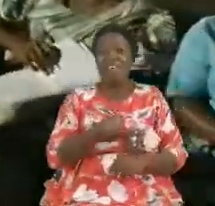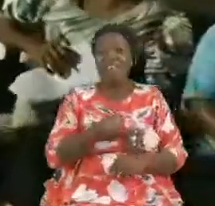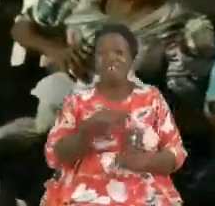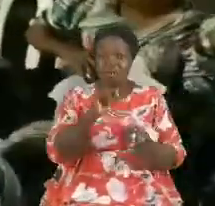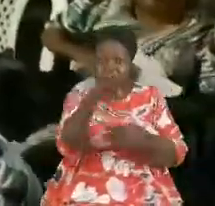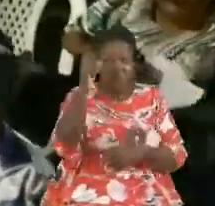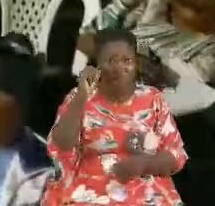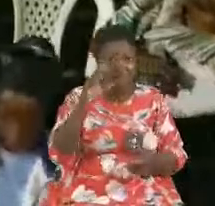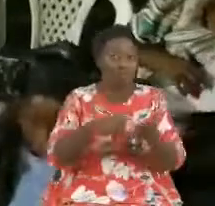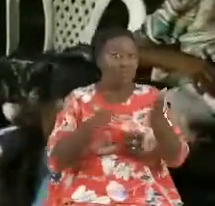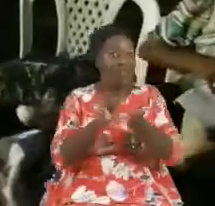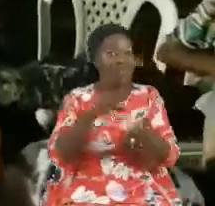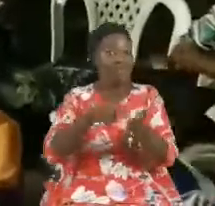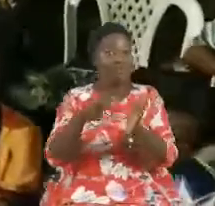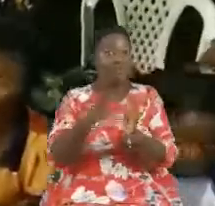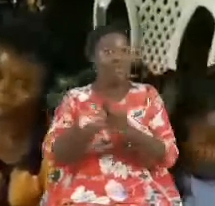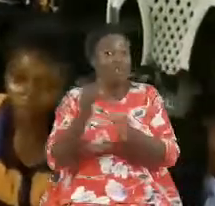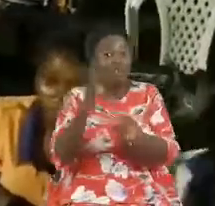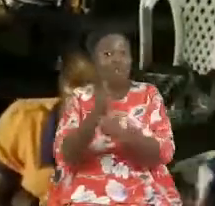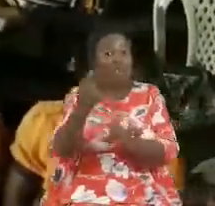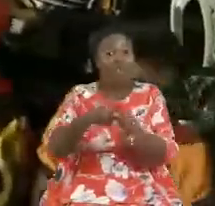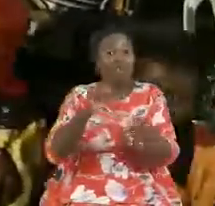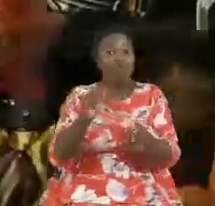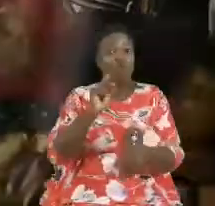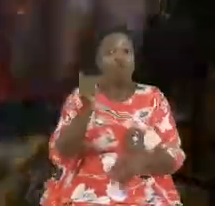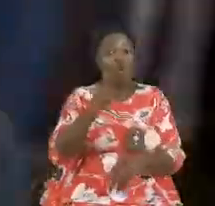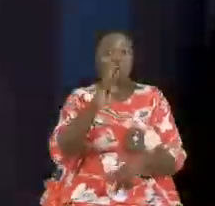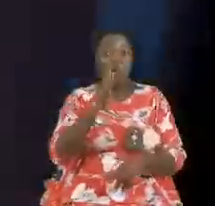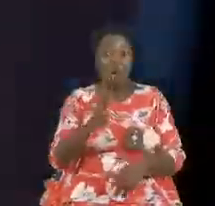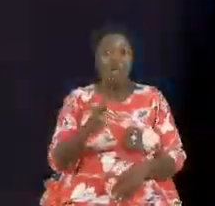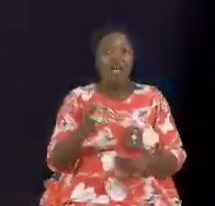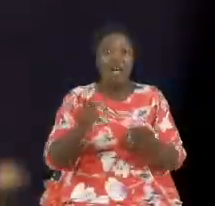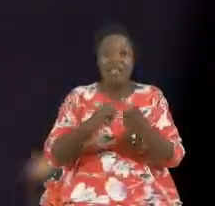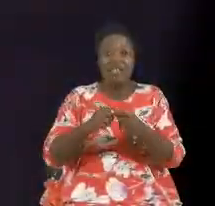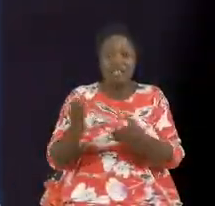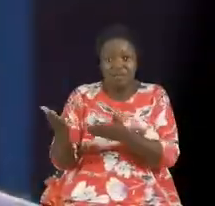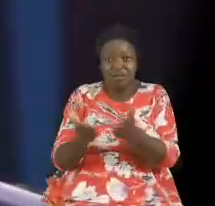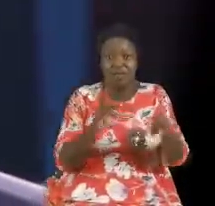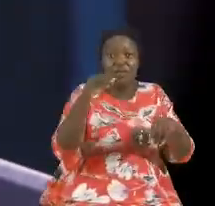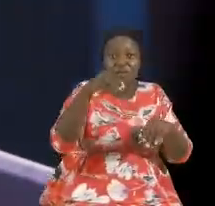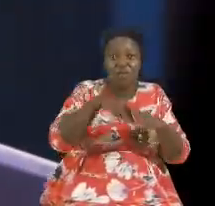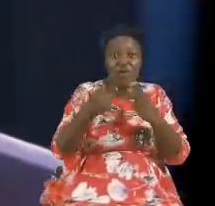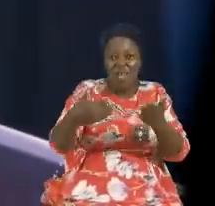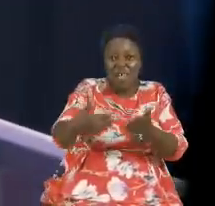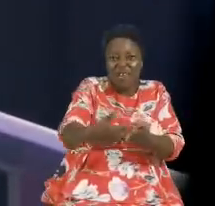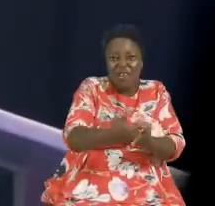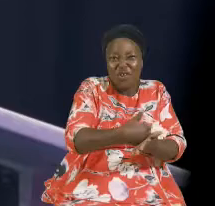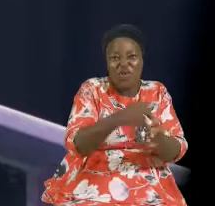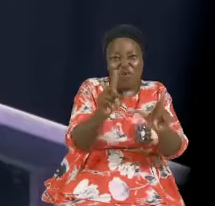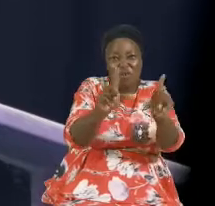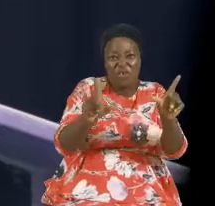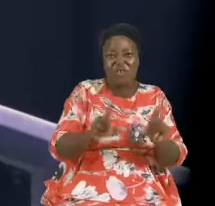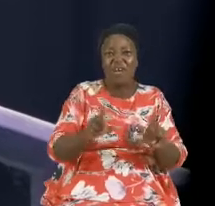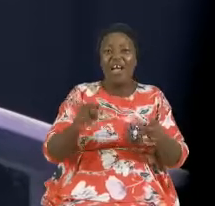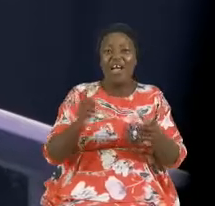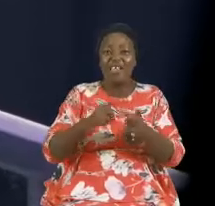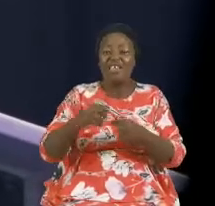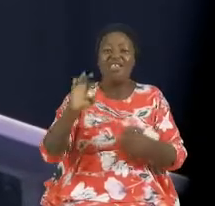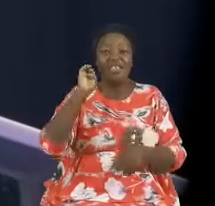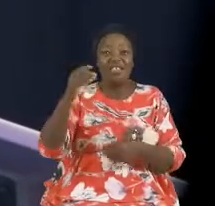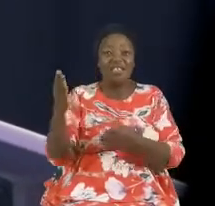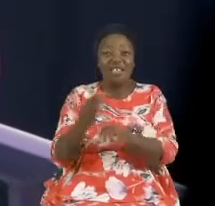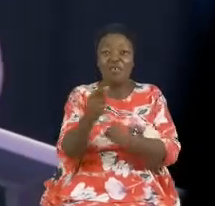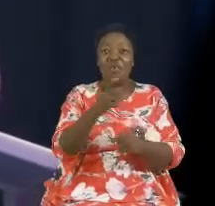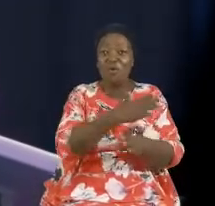of darkness, and he has translated me. You understand what that means? He took you from where you were, and he brought you